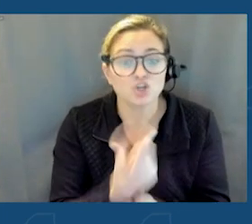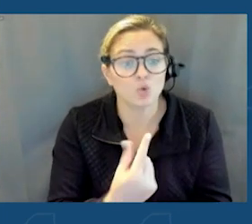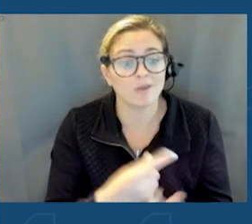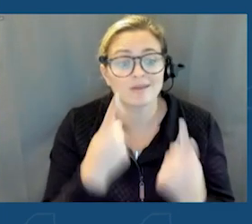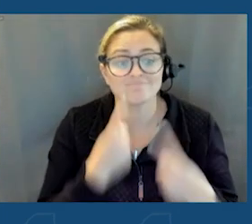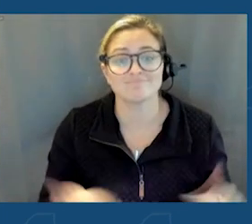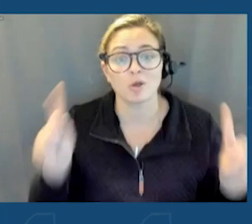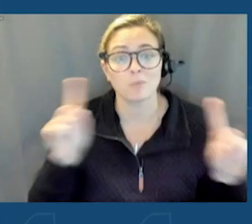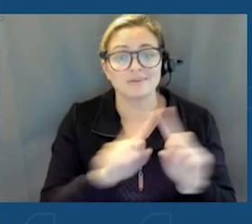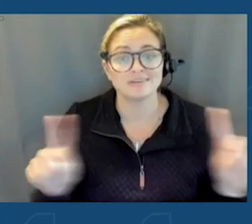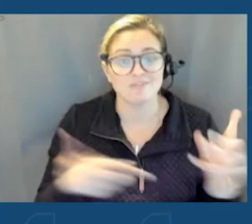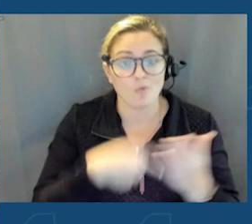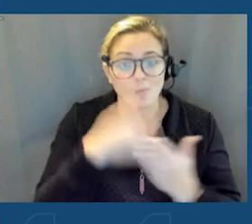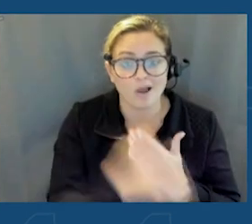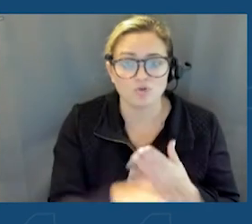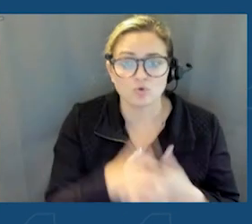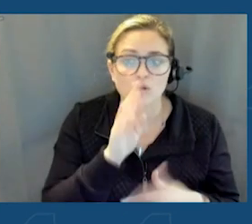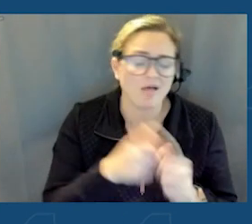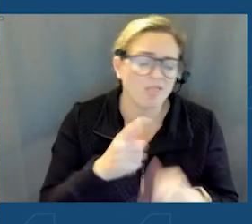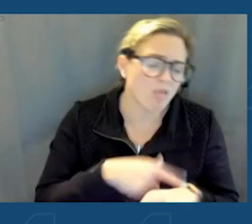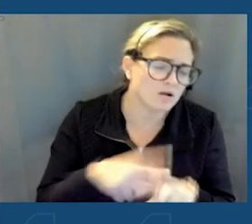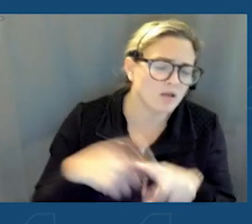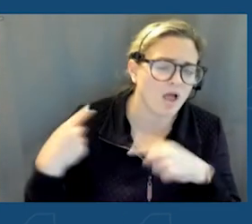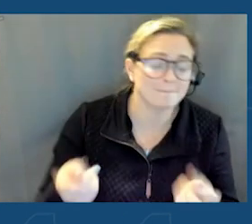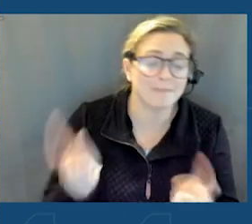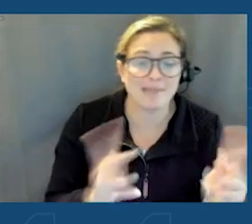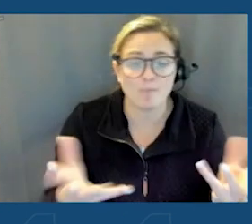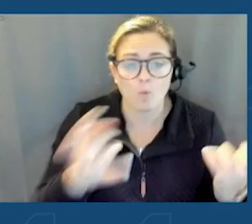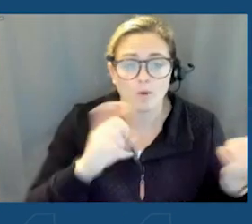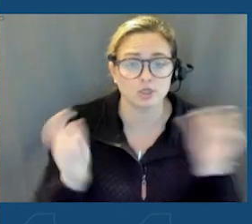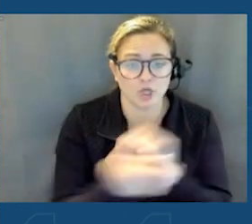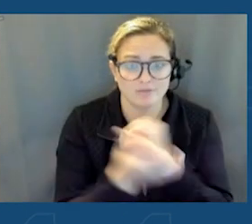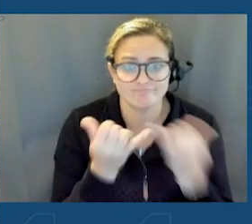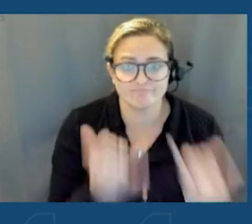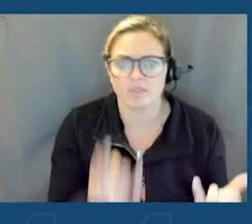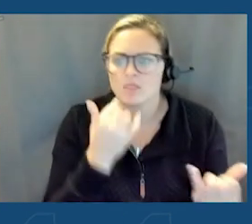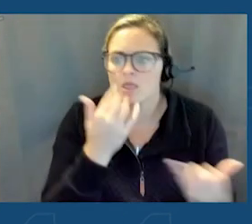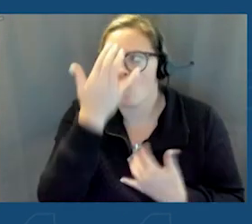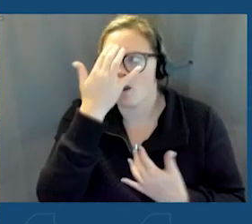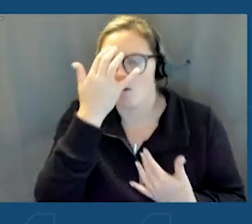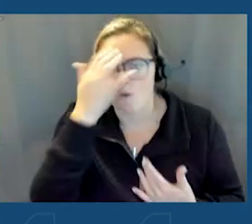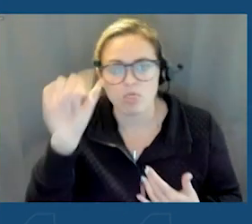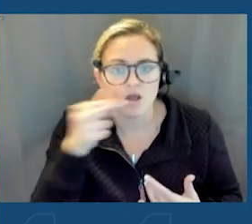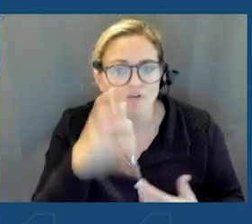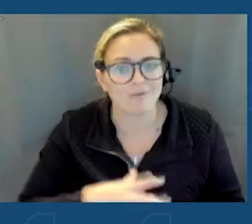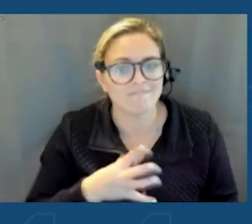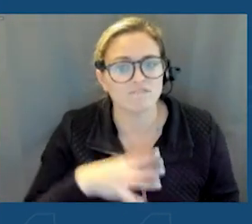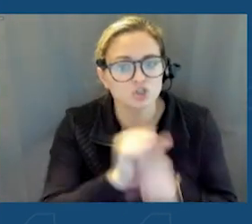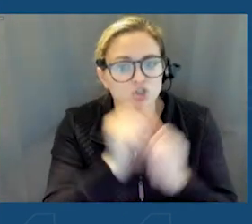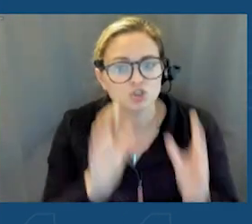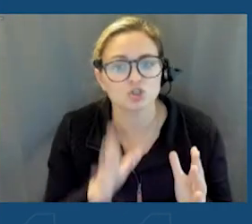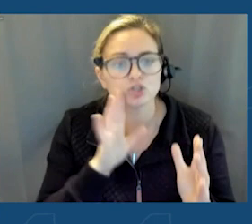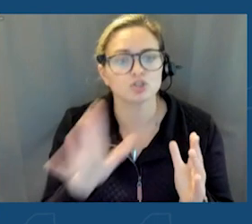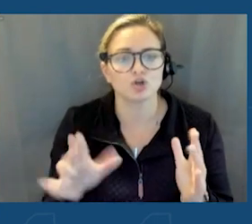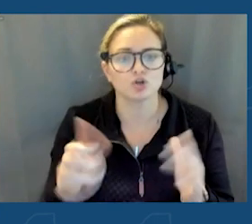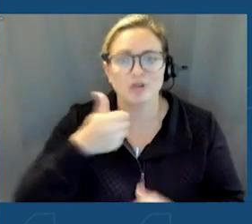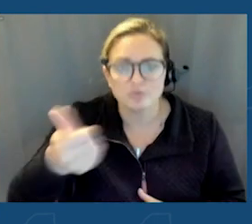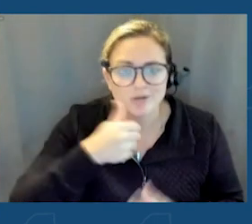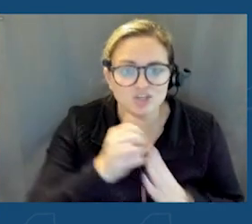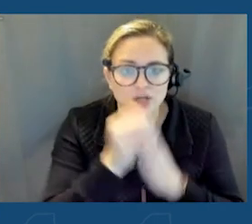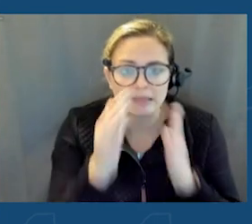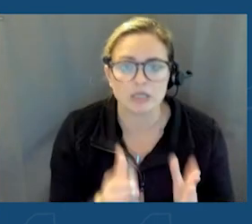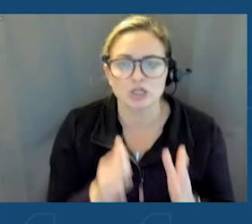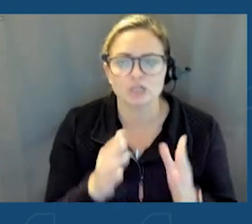that have been talked about for a long time because people want change. They want to know that their government officials and their transportation leaders